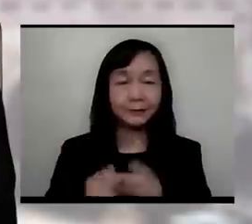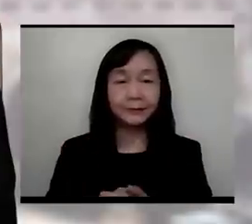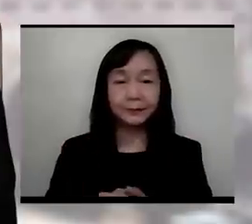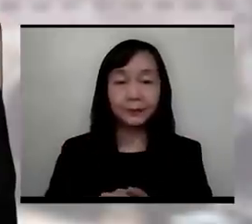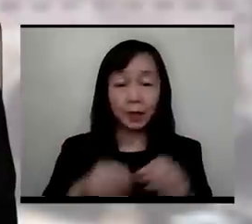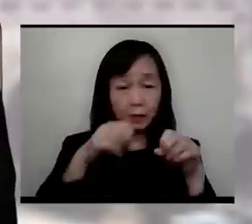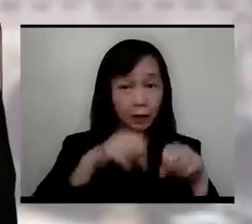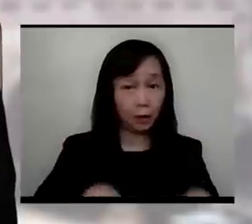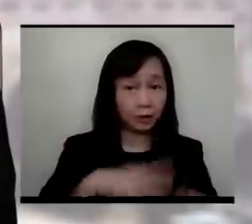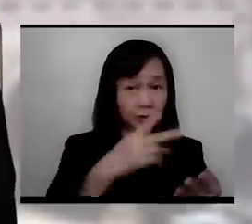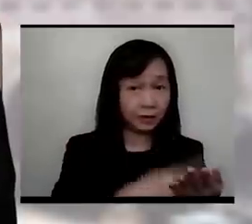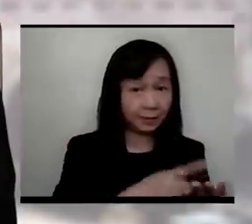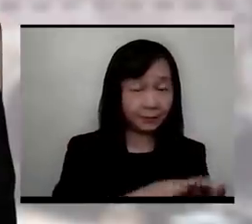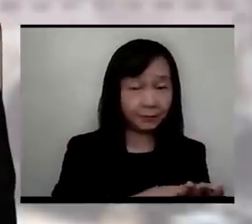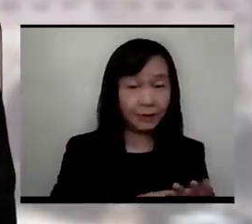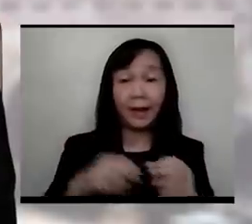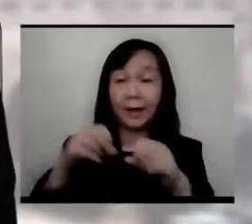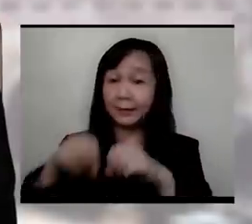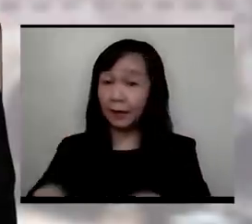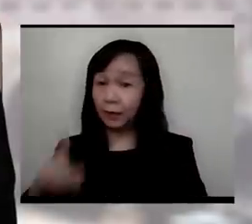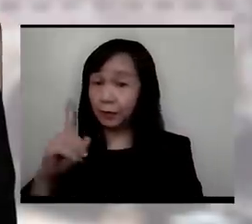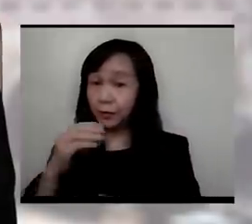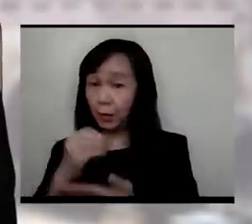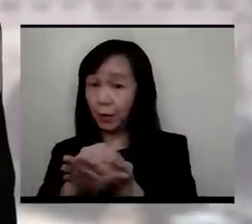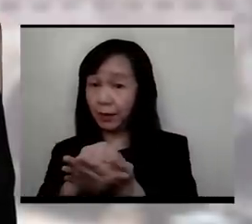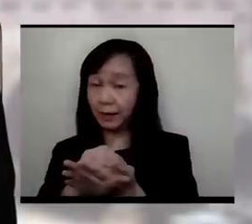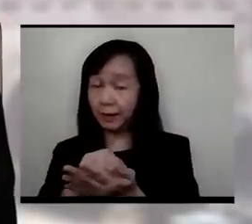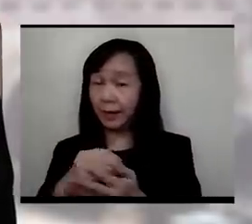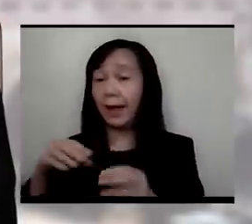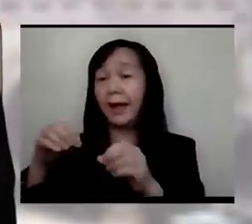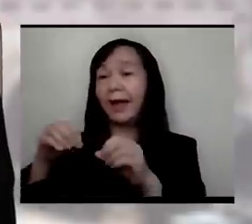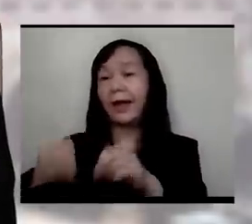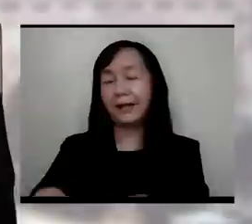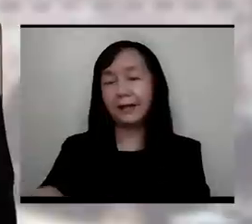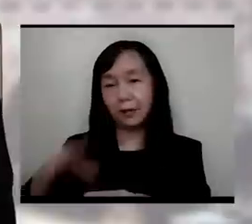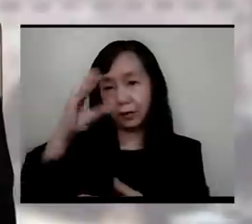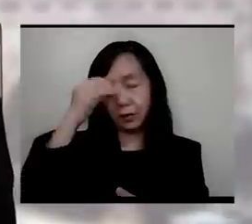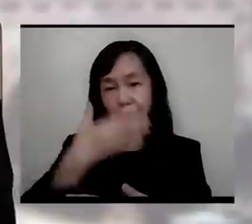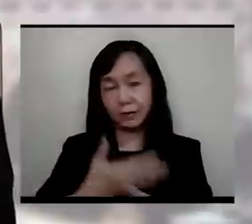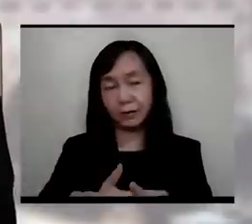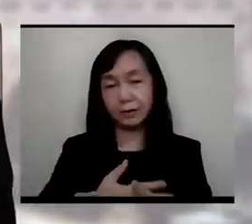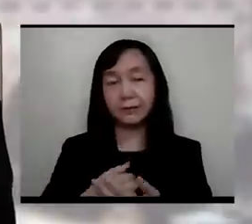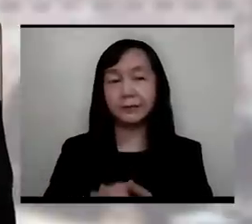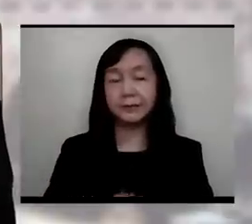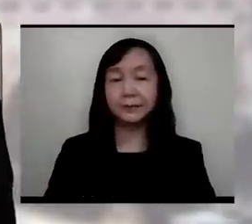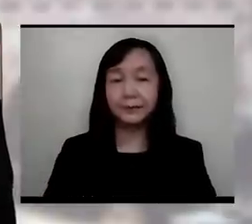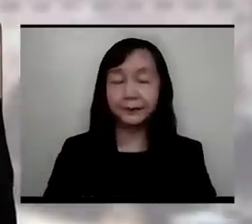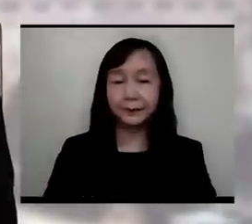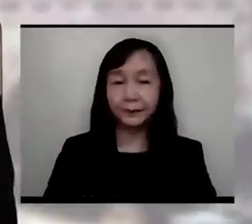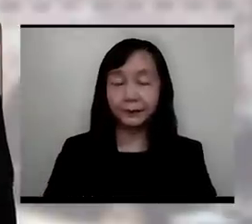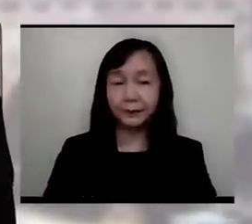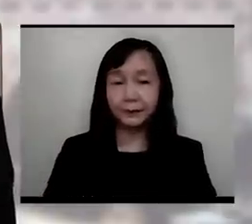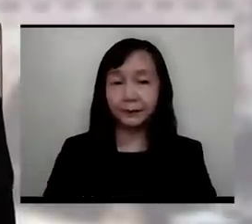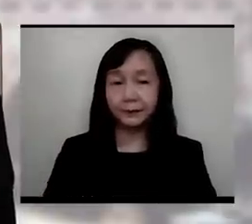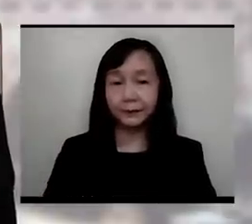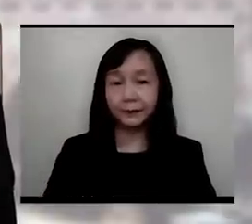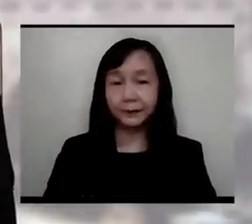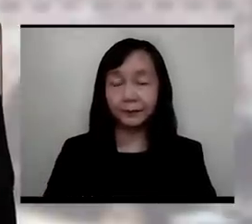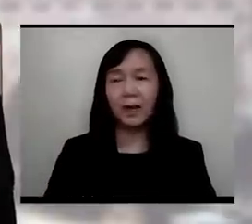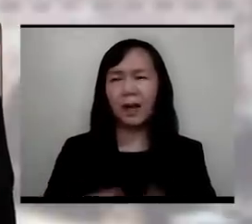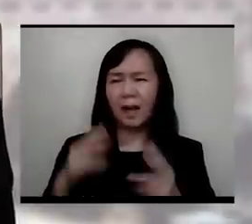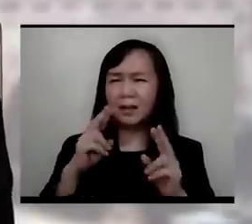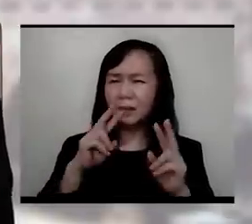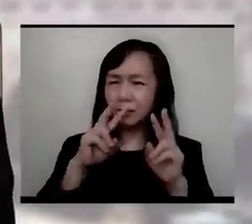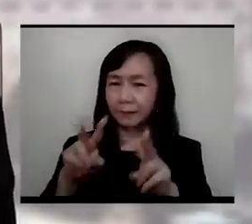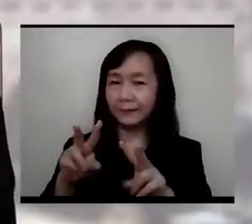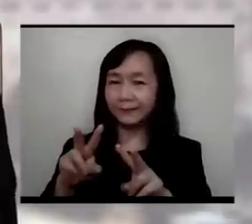lost sheep The lost coin And the prodigal son The lost son And look